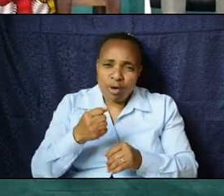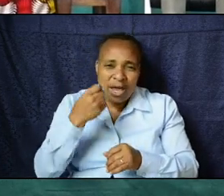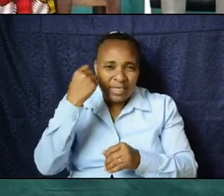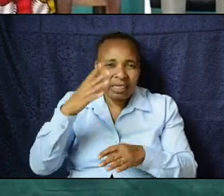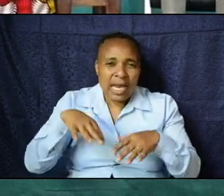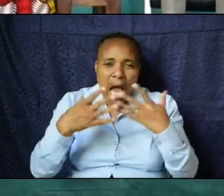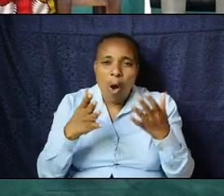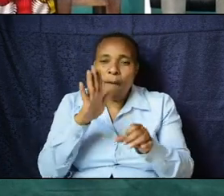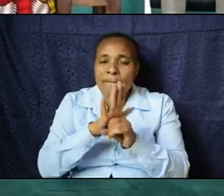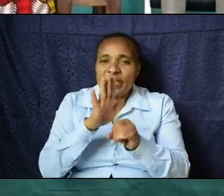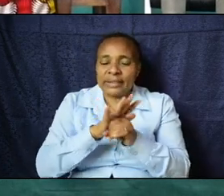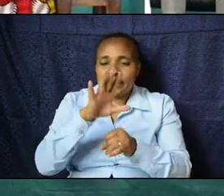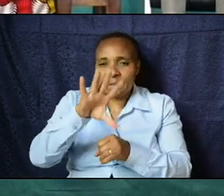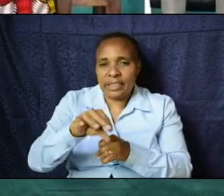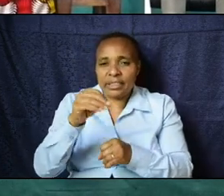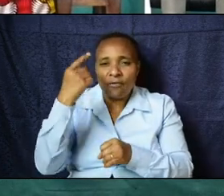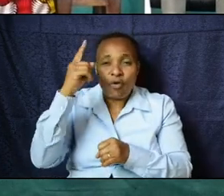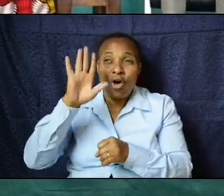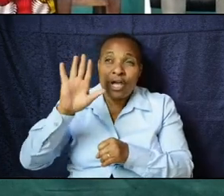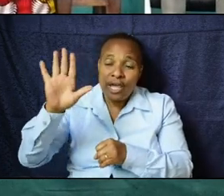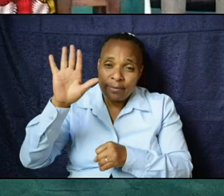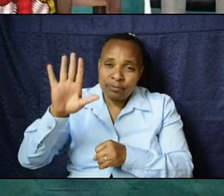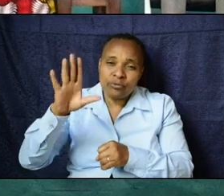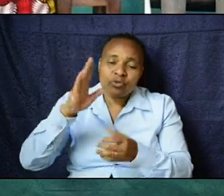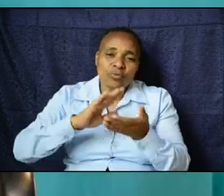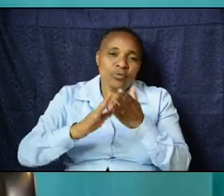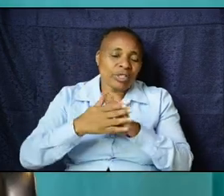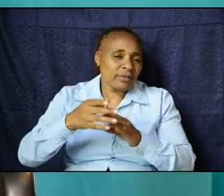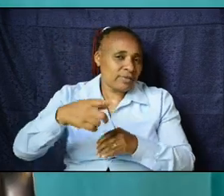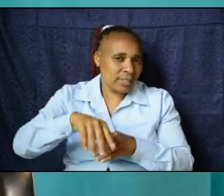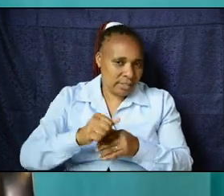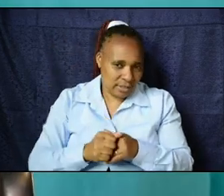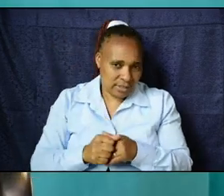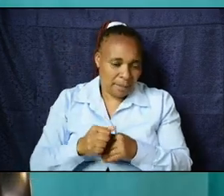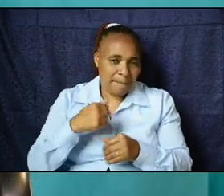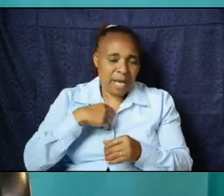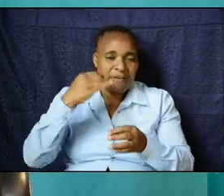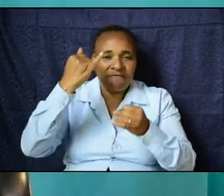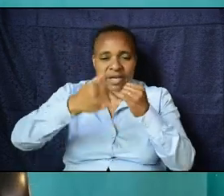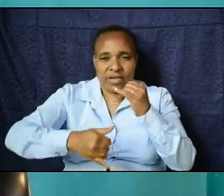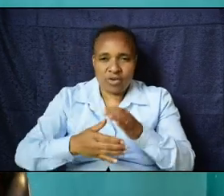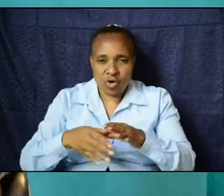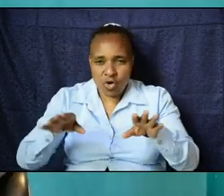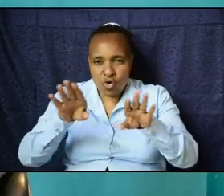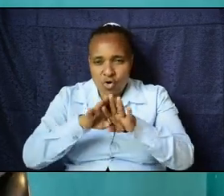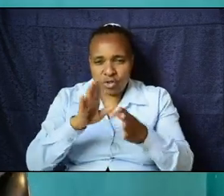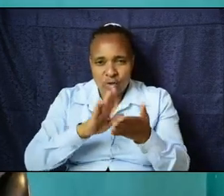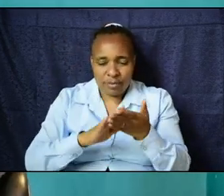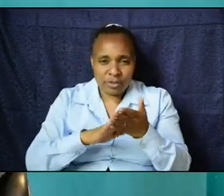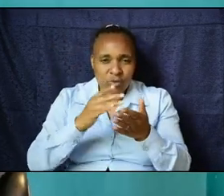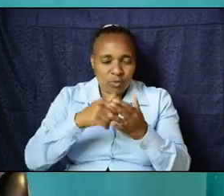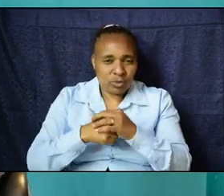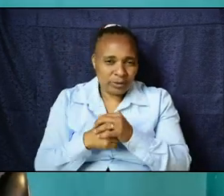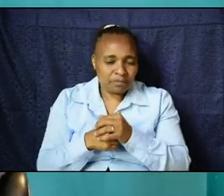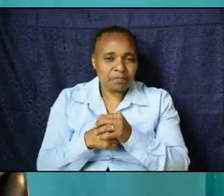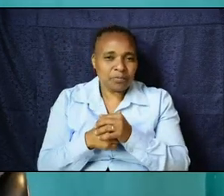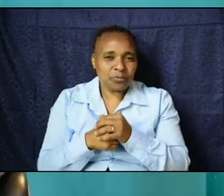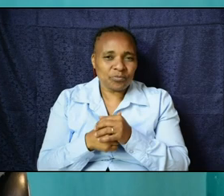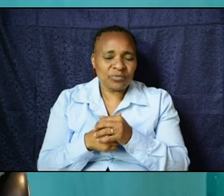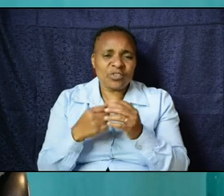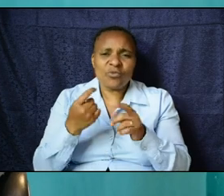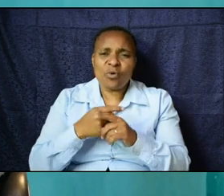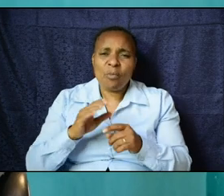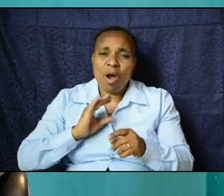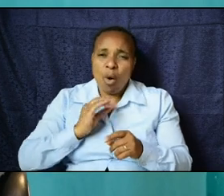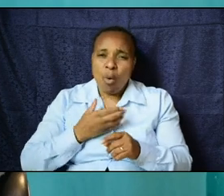takes for him also to forgive us. Okay, and so my final closing comment is from